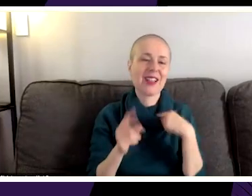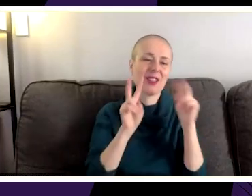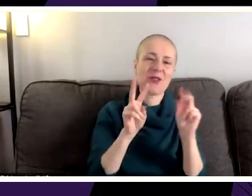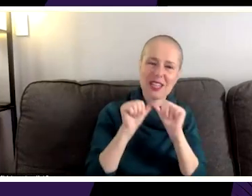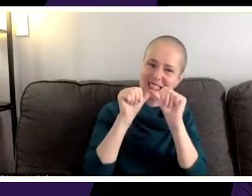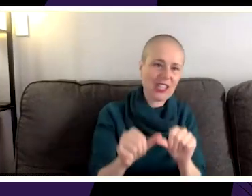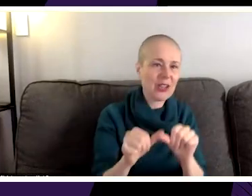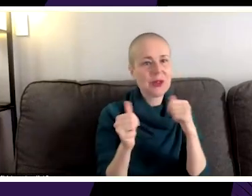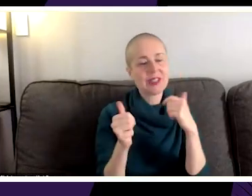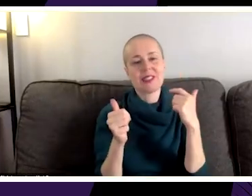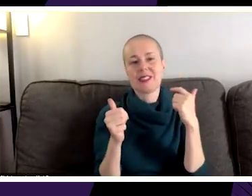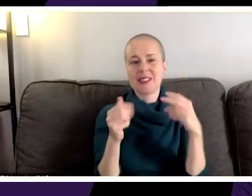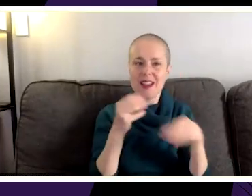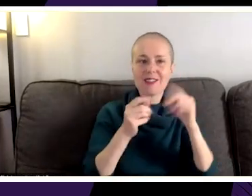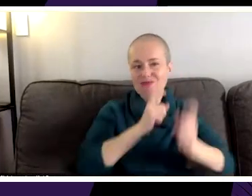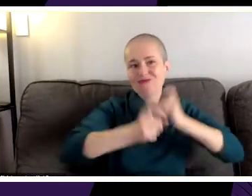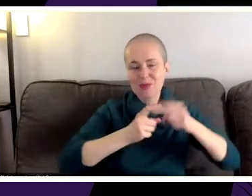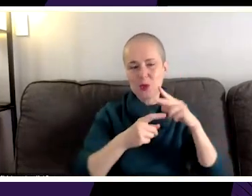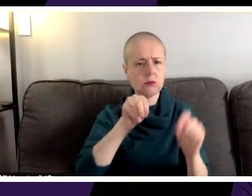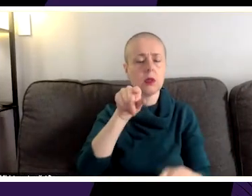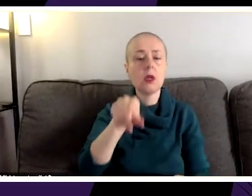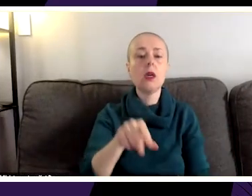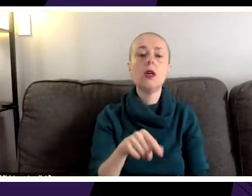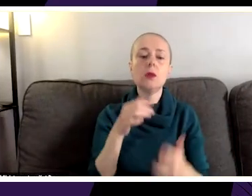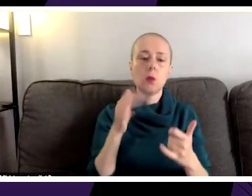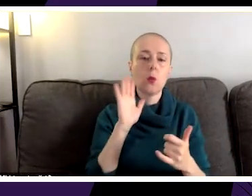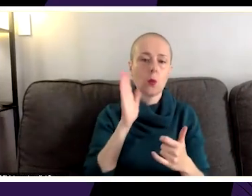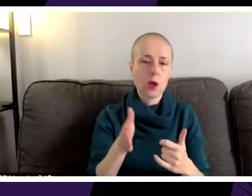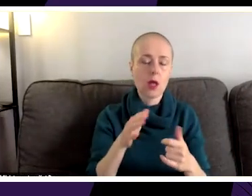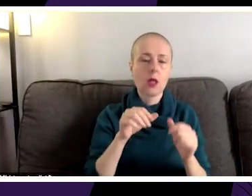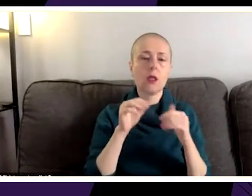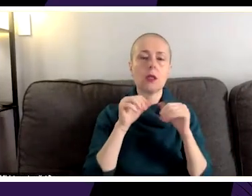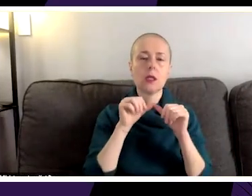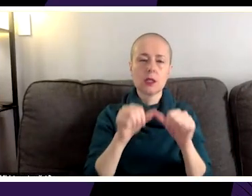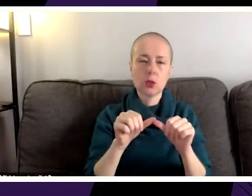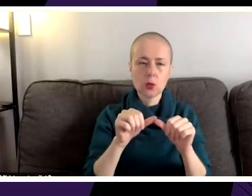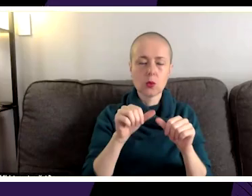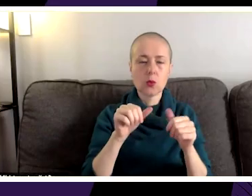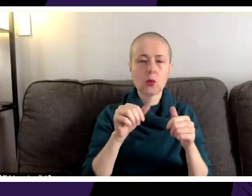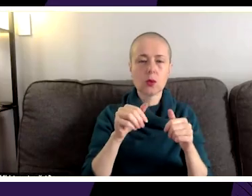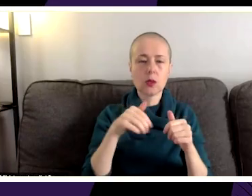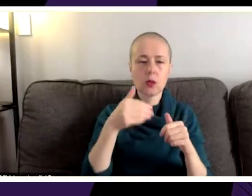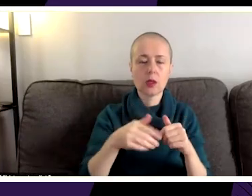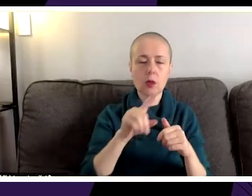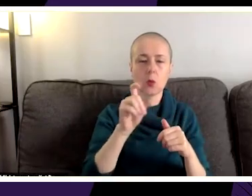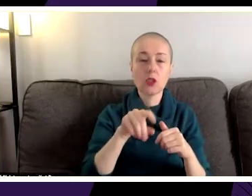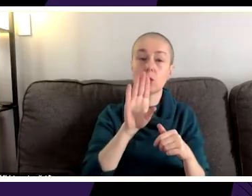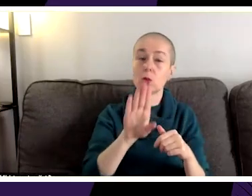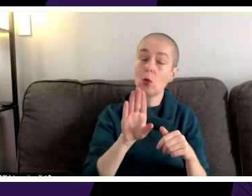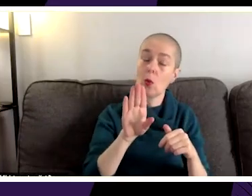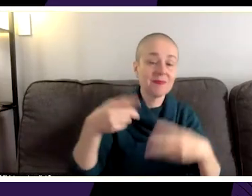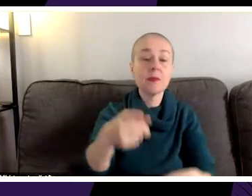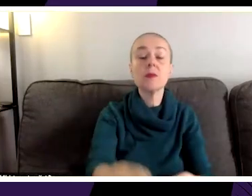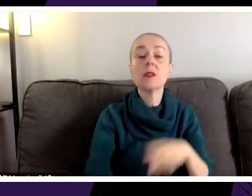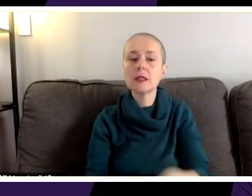to continuing to contribute to the project in the future. We're going to move into a question that Dia, your mentor, has prepared